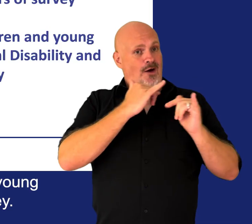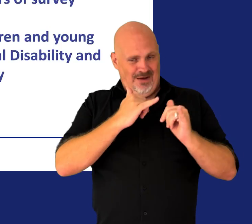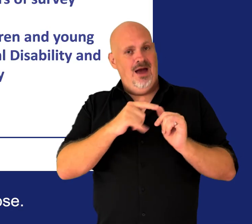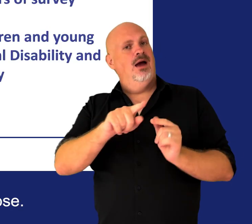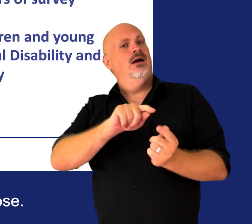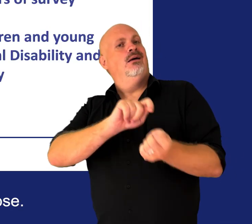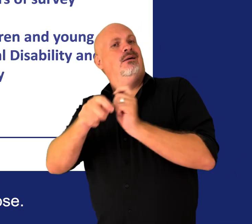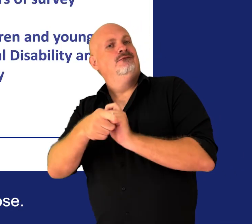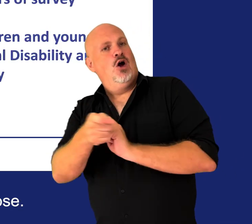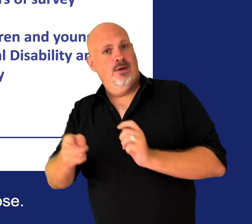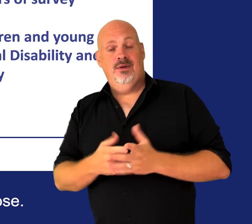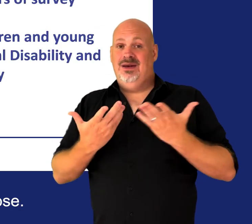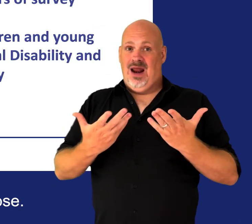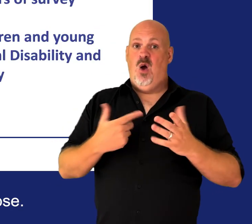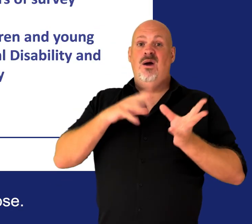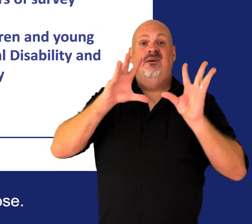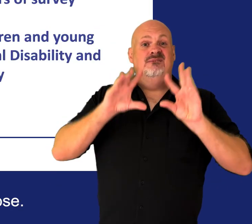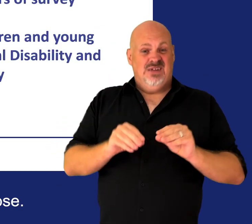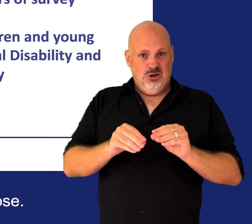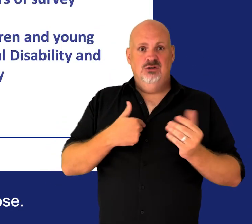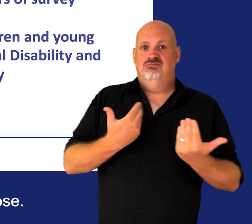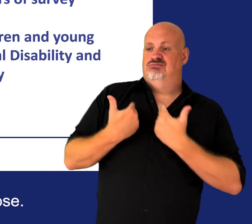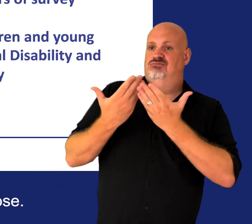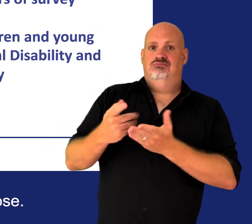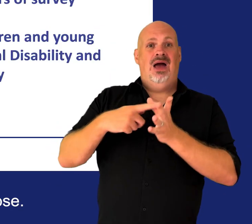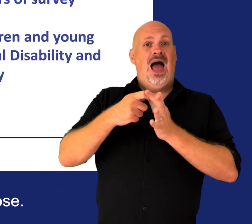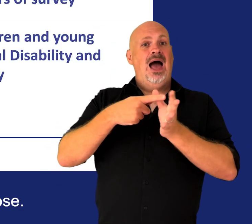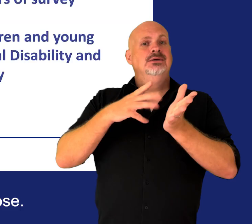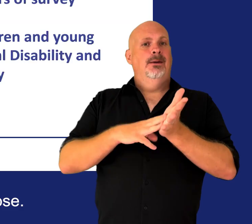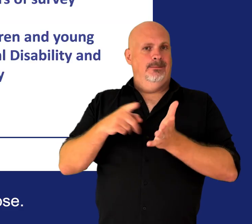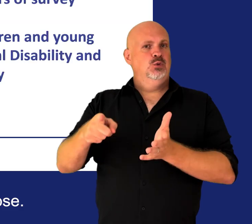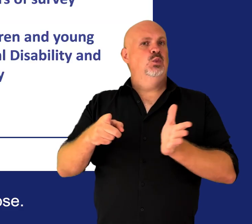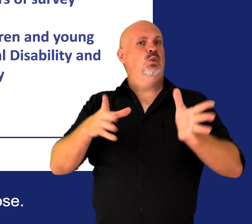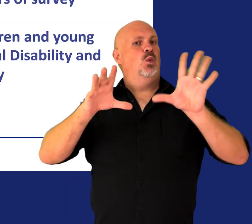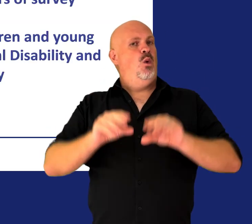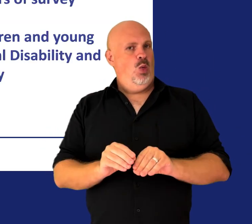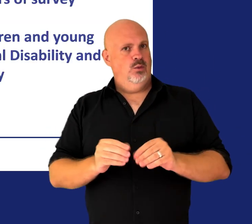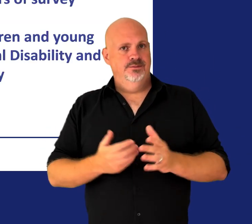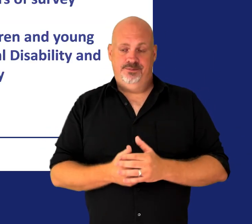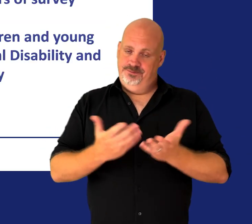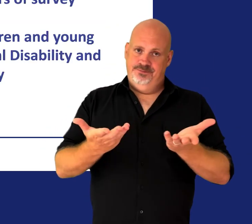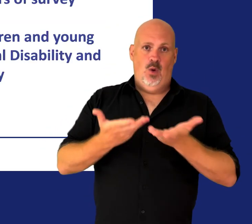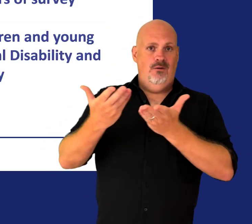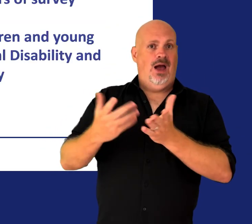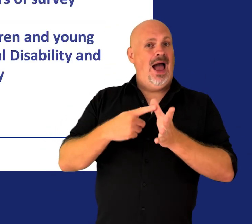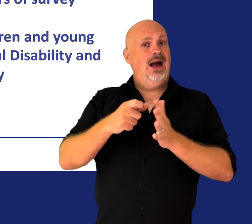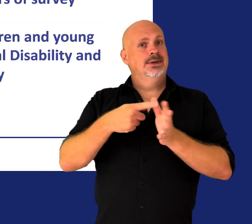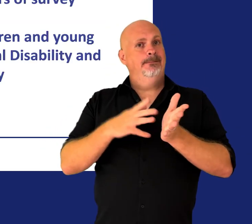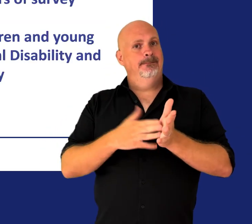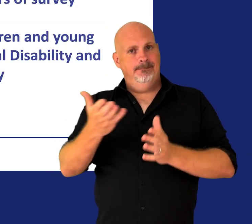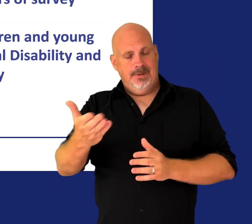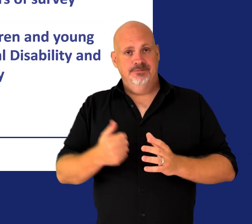survey. But for now, to finish our webinar, I'm going to hand back to Adam to close. Yeah, over to Adam.